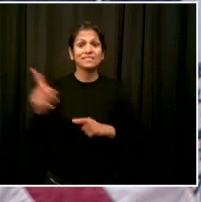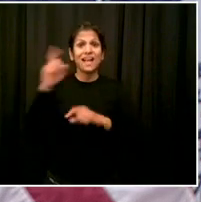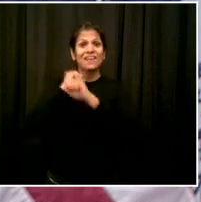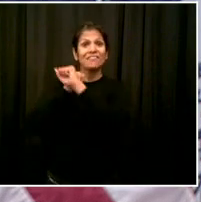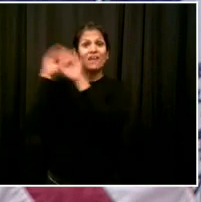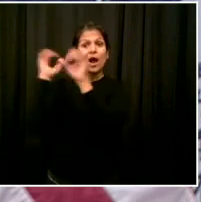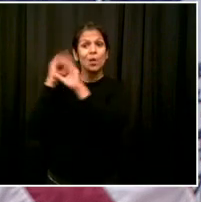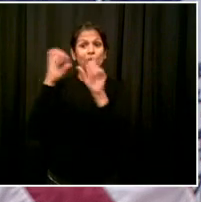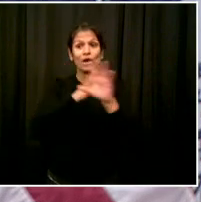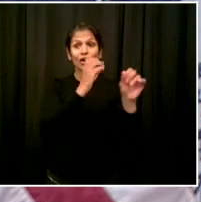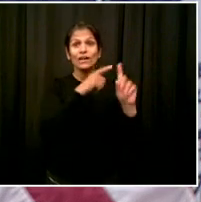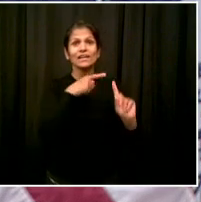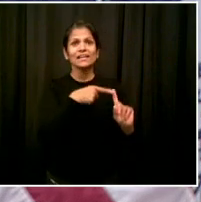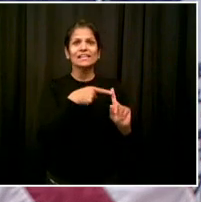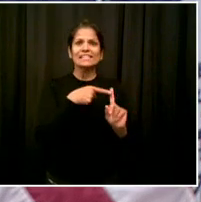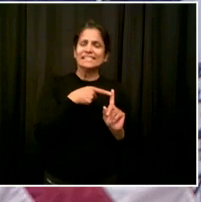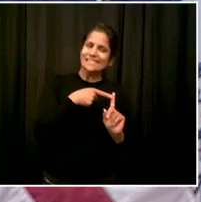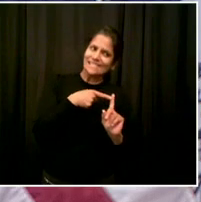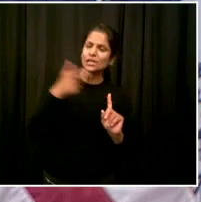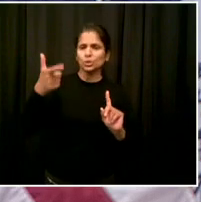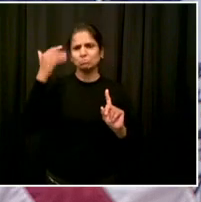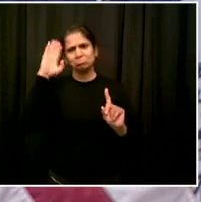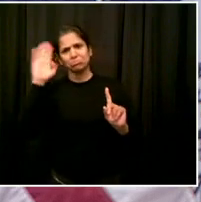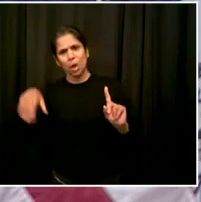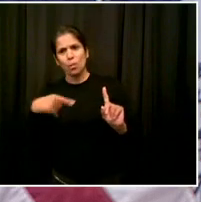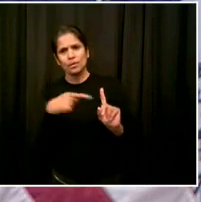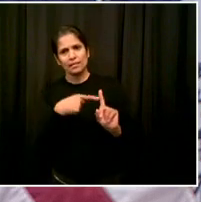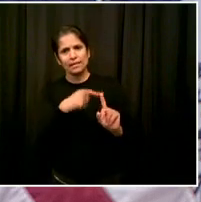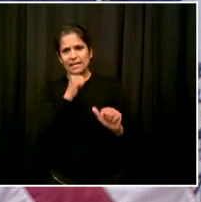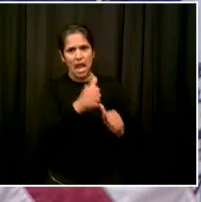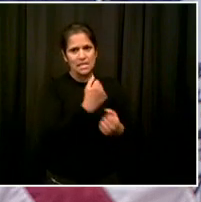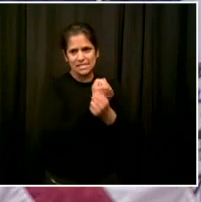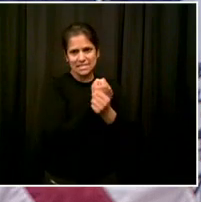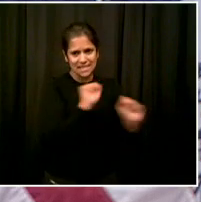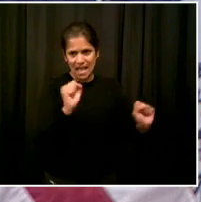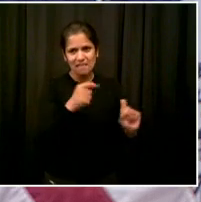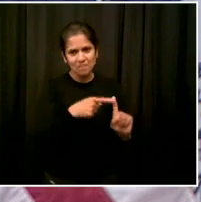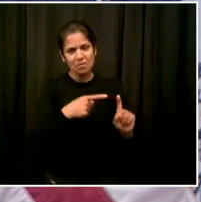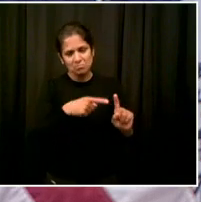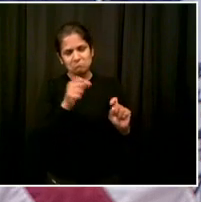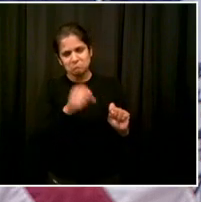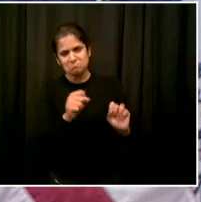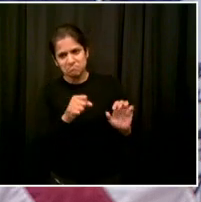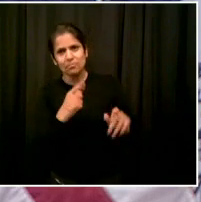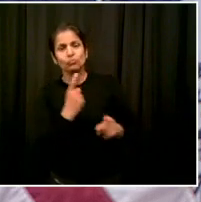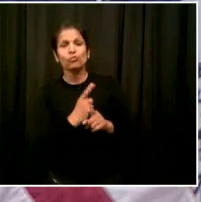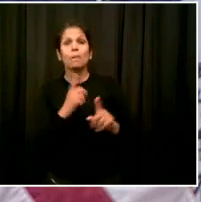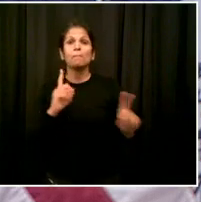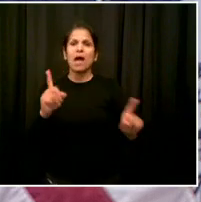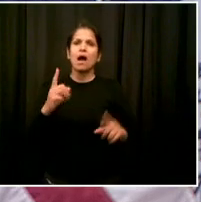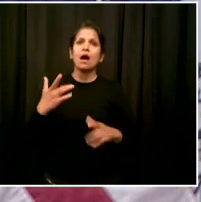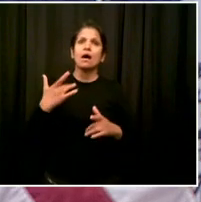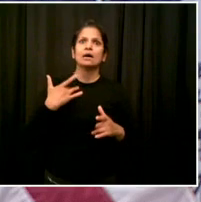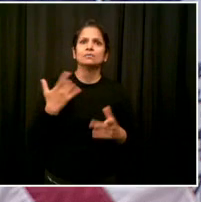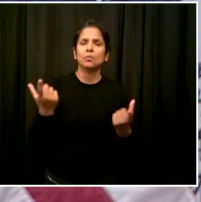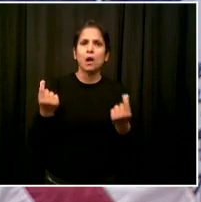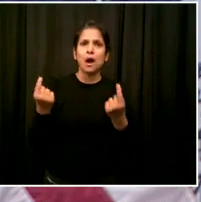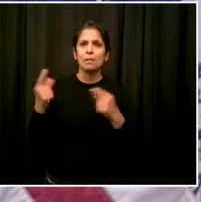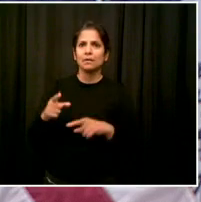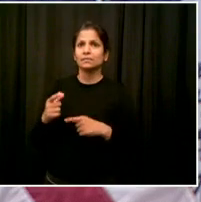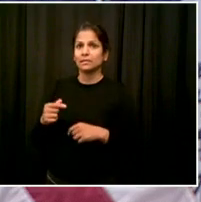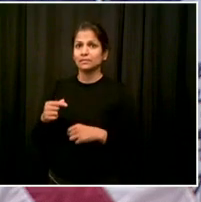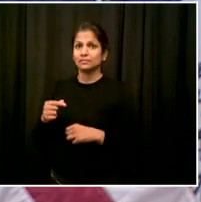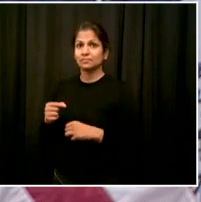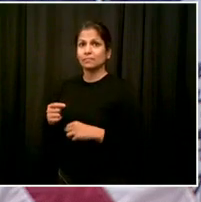is that particularly young people fire them off and then leave immediately. So it's very hard to find them and address it in